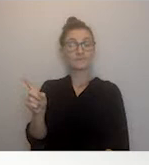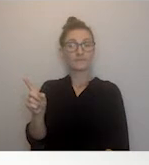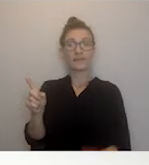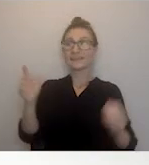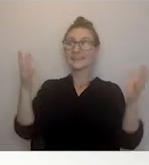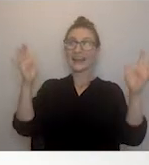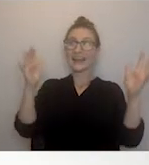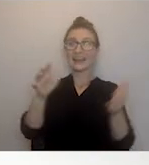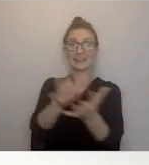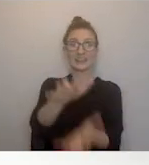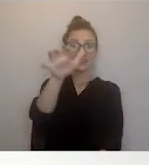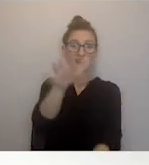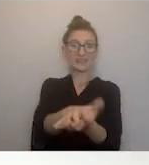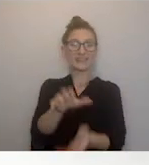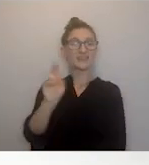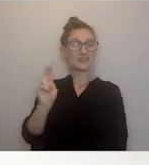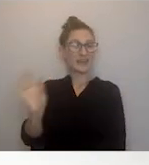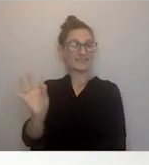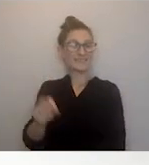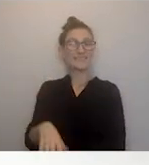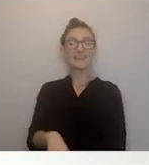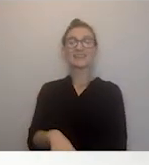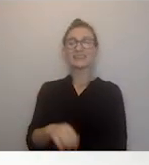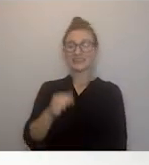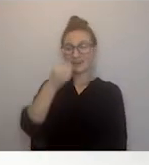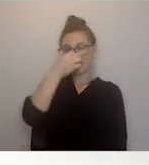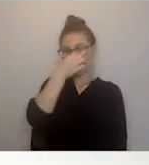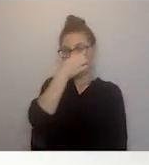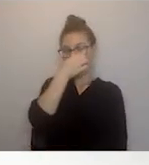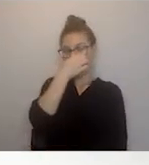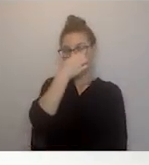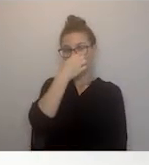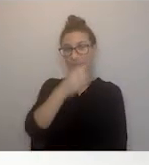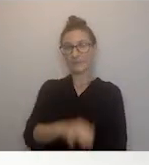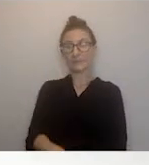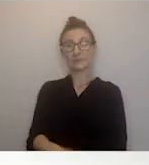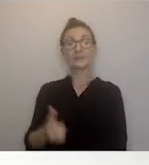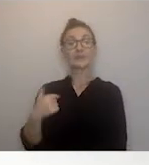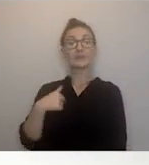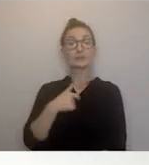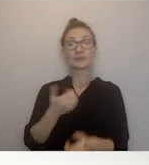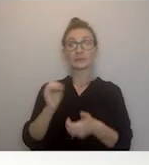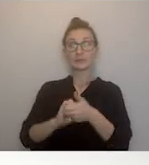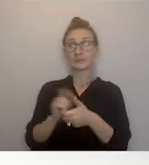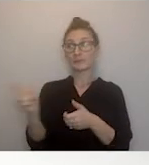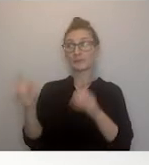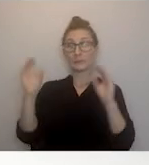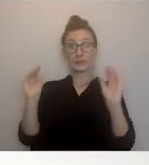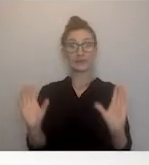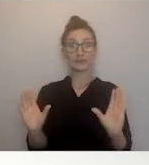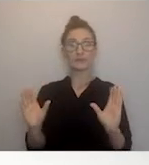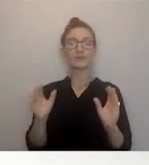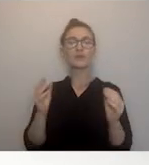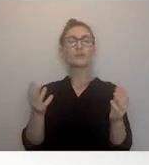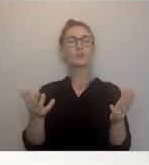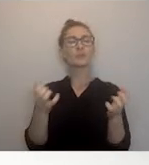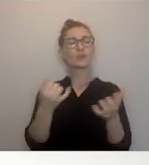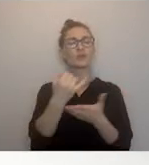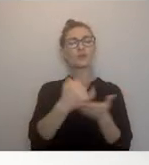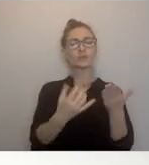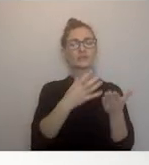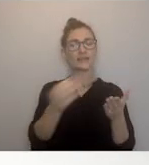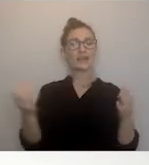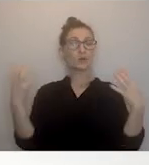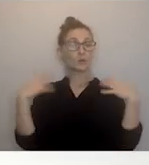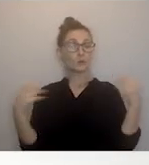University of Florida, and we're creating, yay, she's great. But we're working with her about how can we